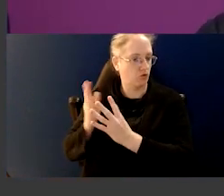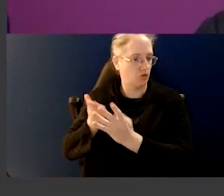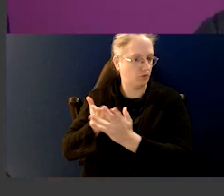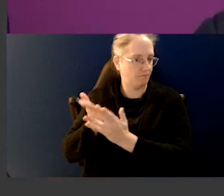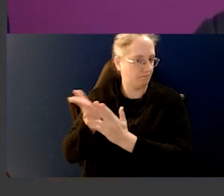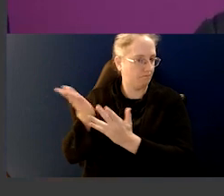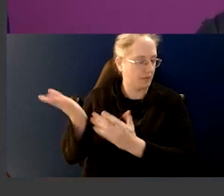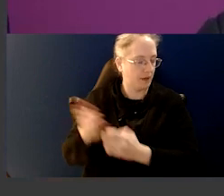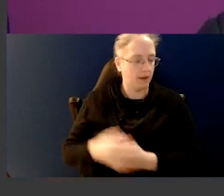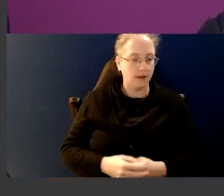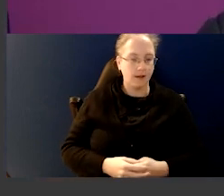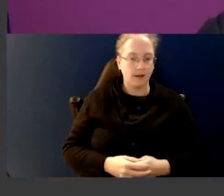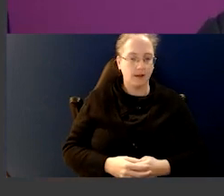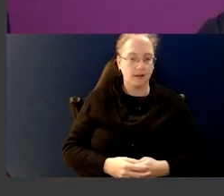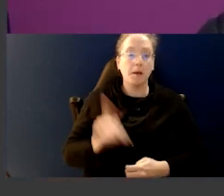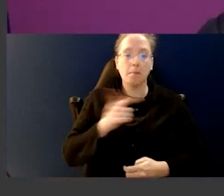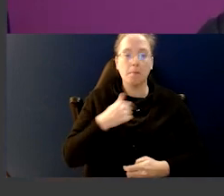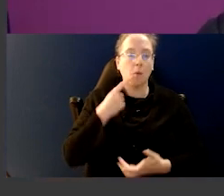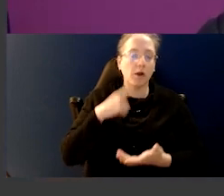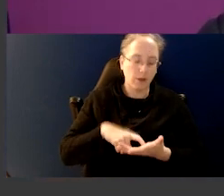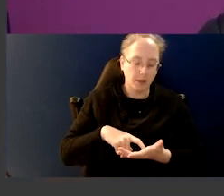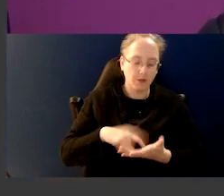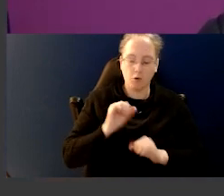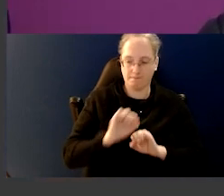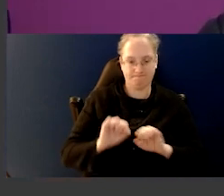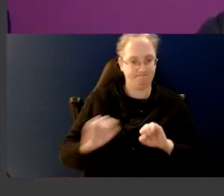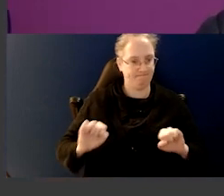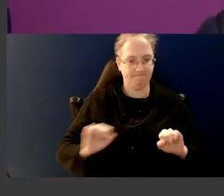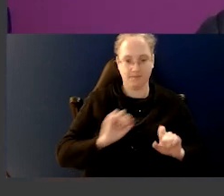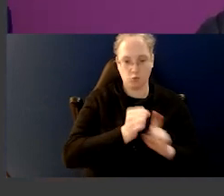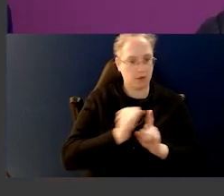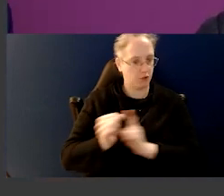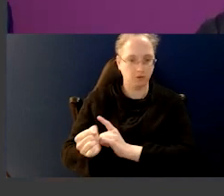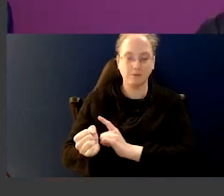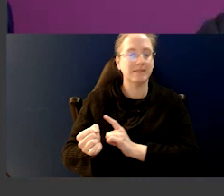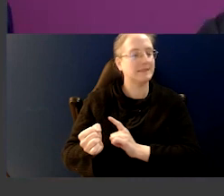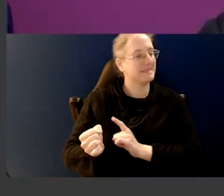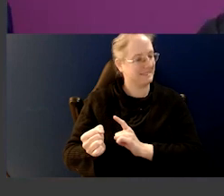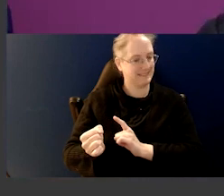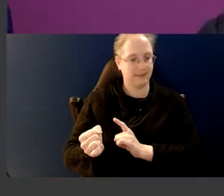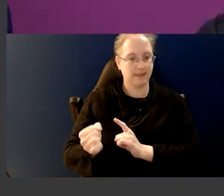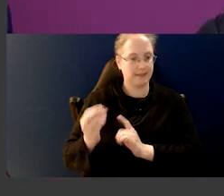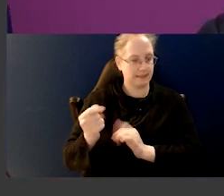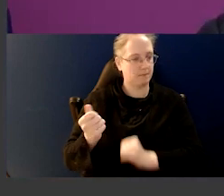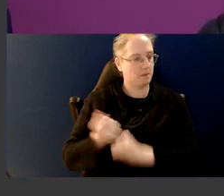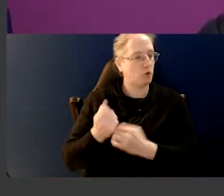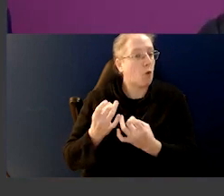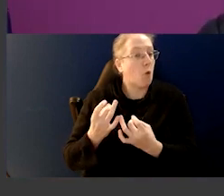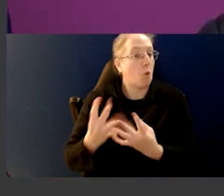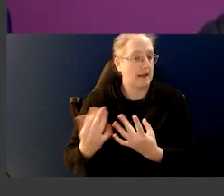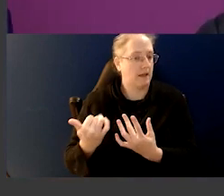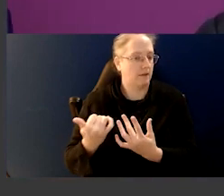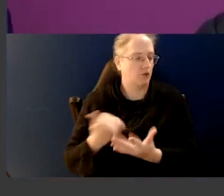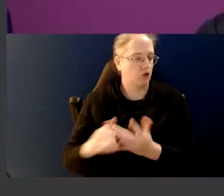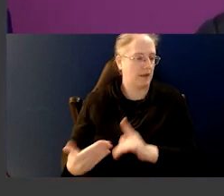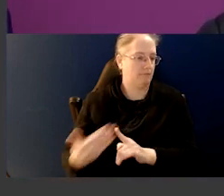access. Although we do acknowledge in every individual case, there are probably supports already engaged by